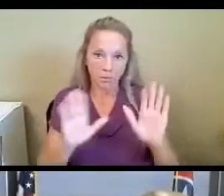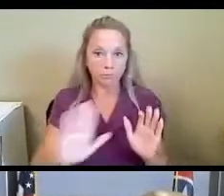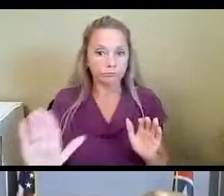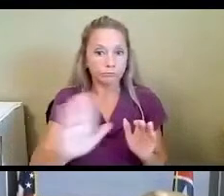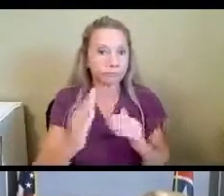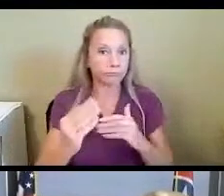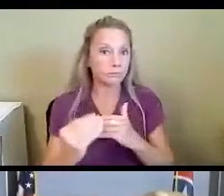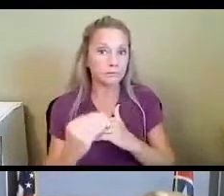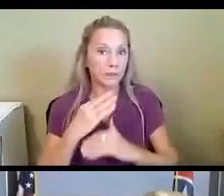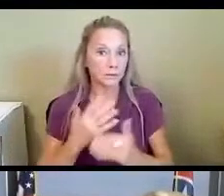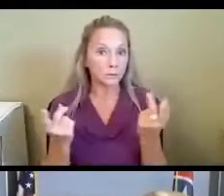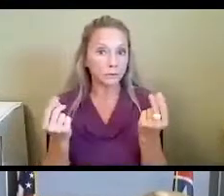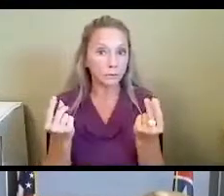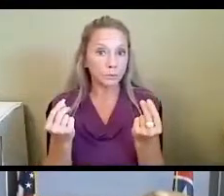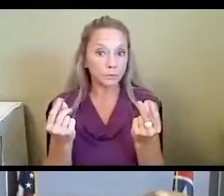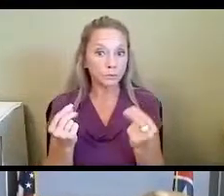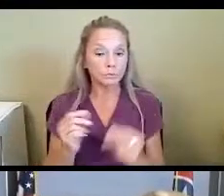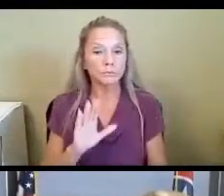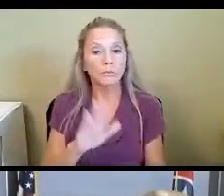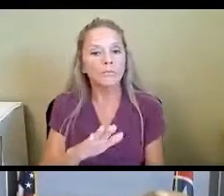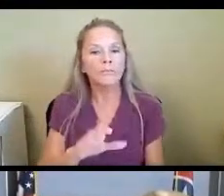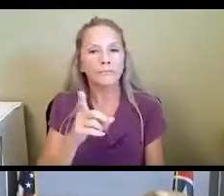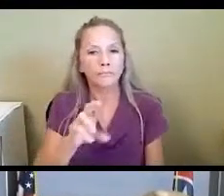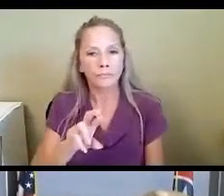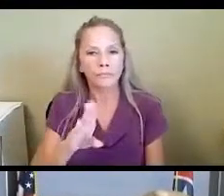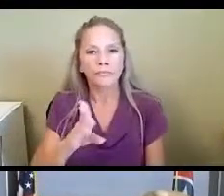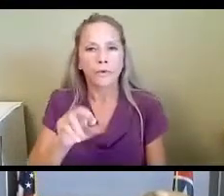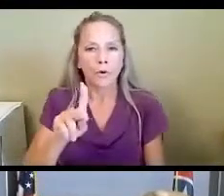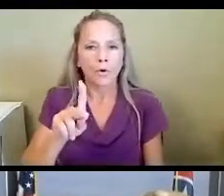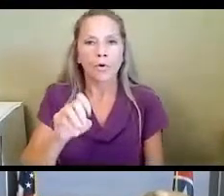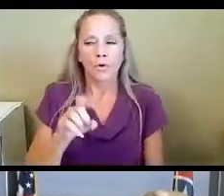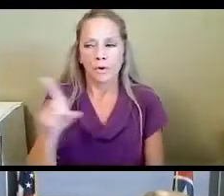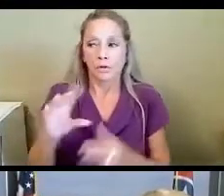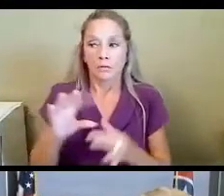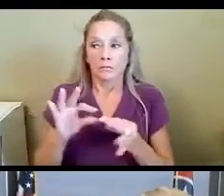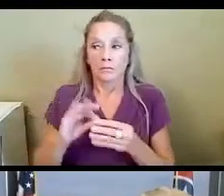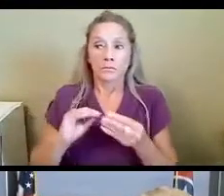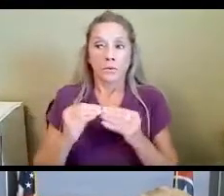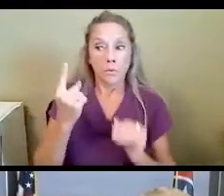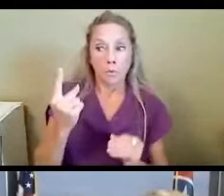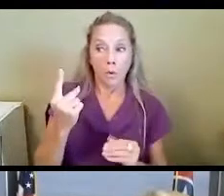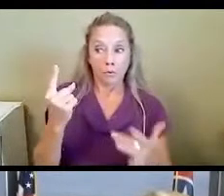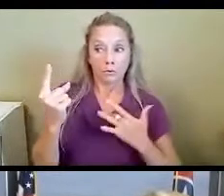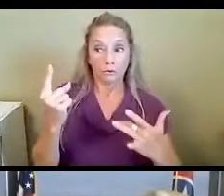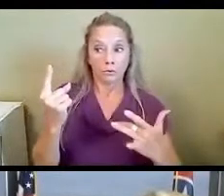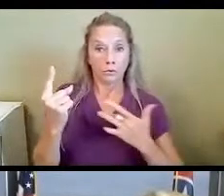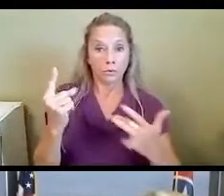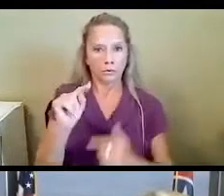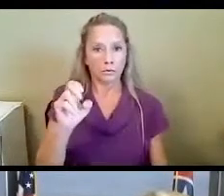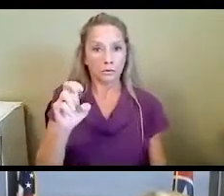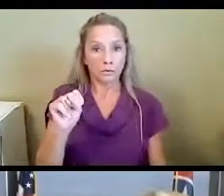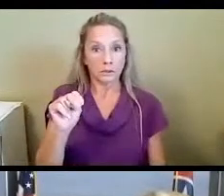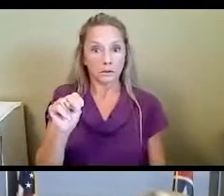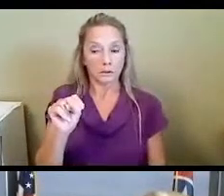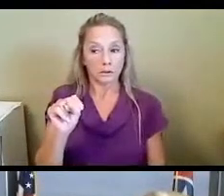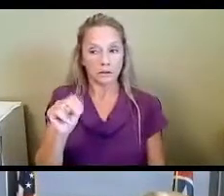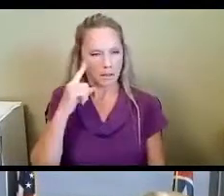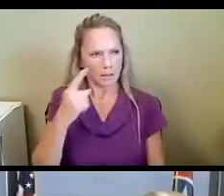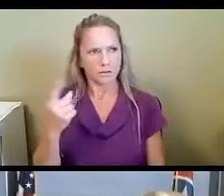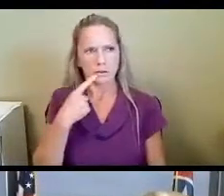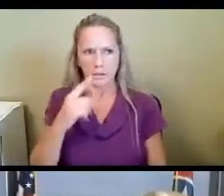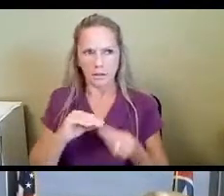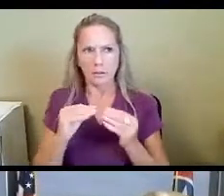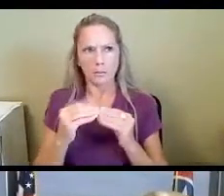Well, Dr. Burks did mention that, her number one concern about Tennessee, I believe she said it was her number one concern, certainly a